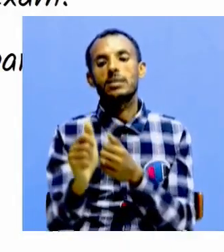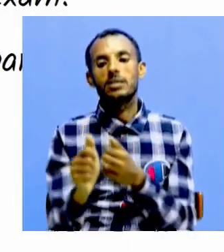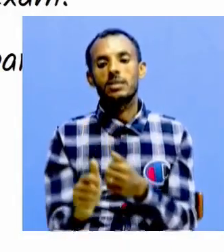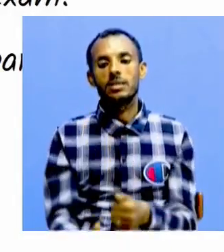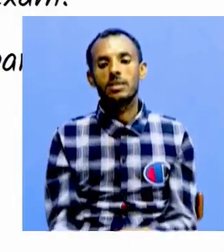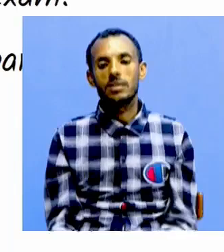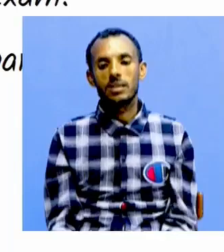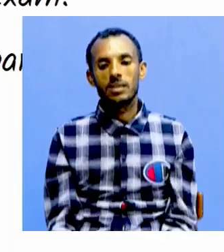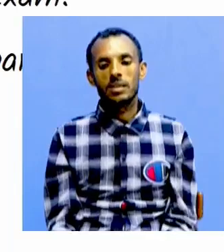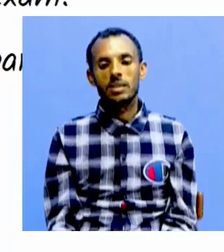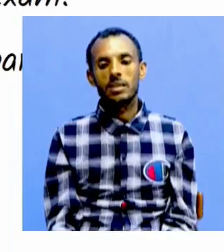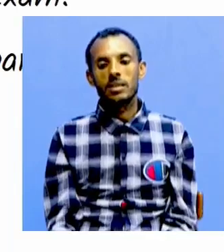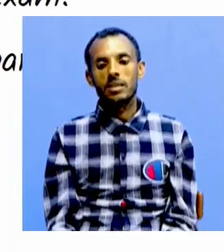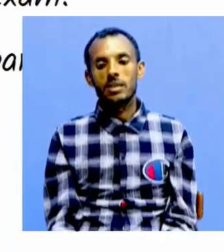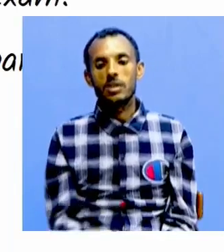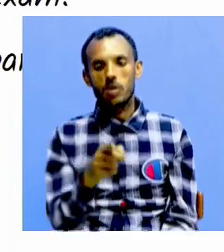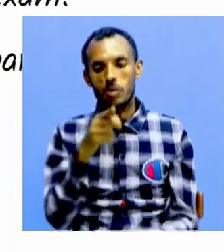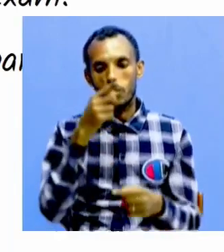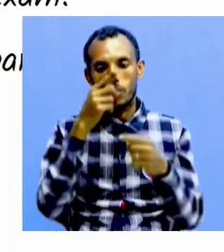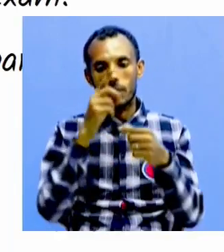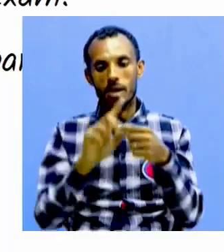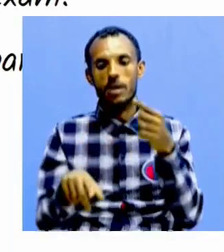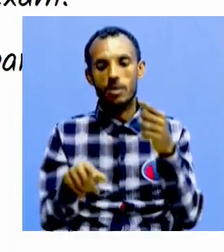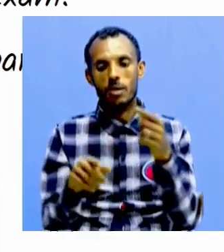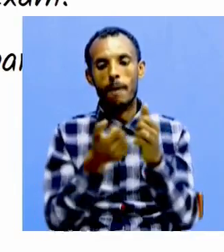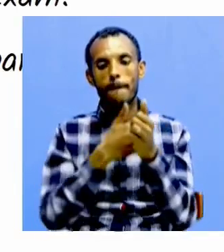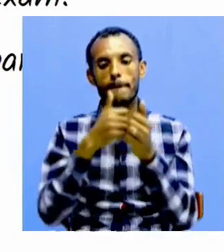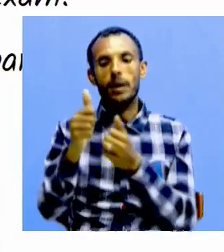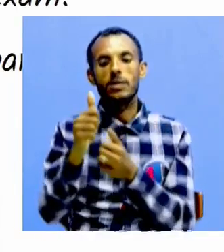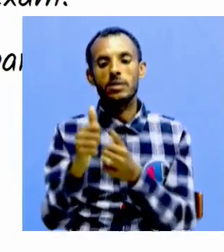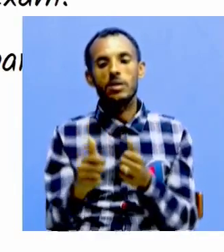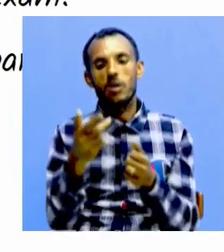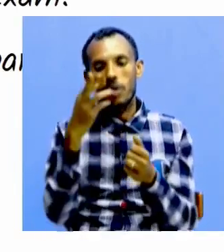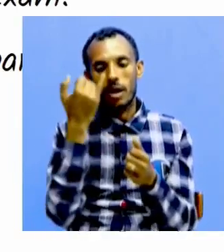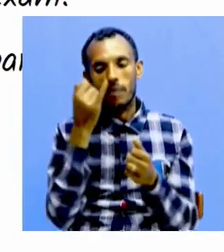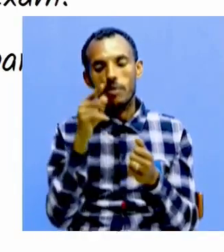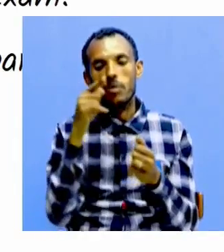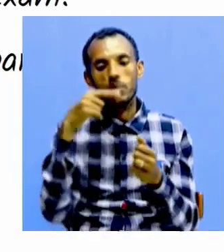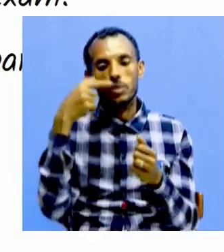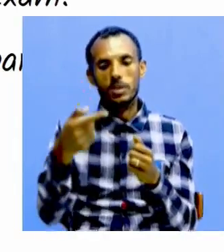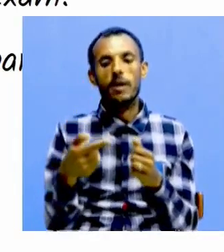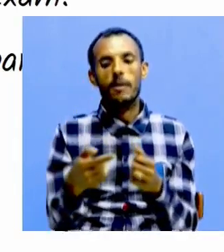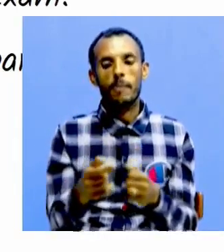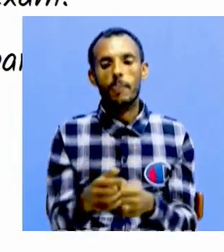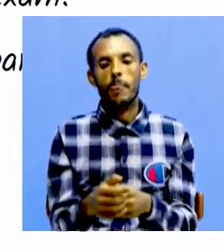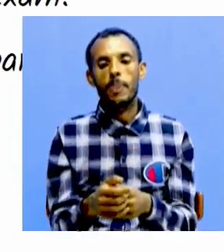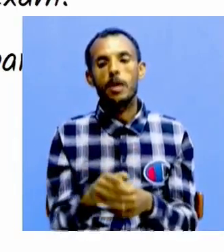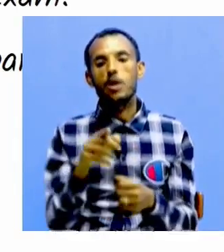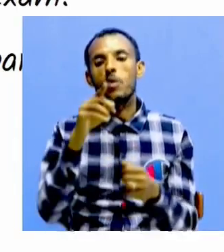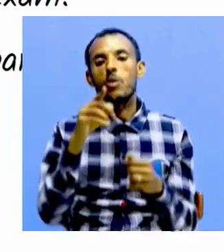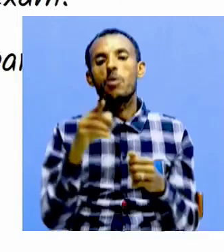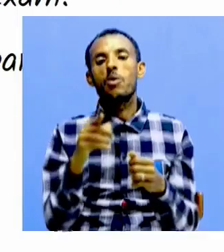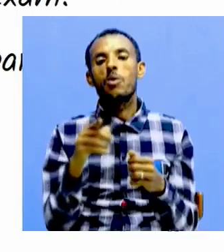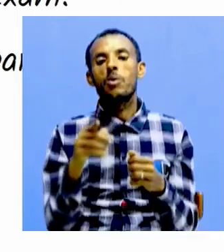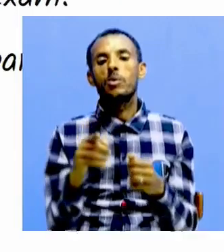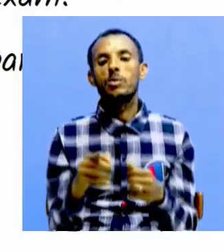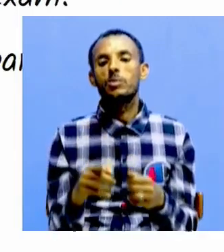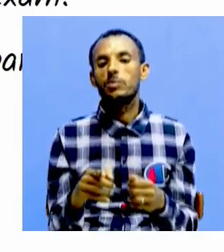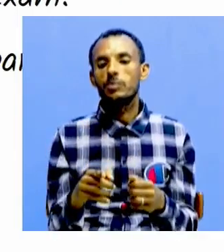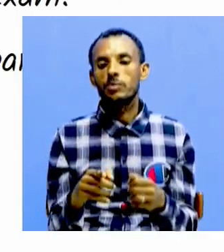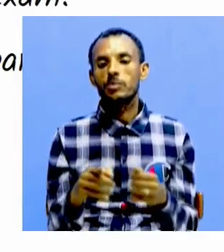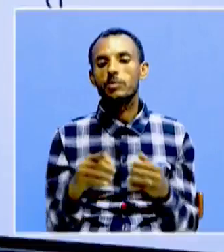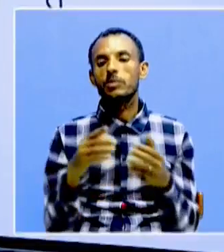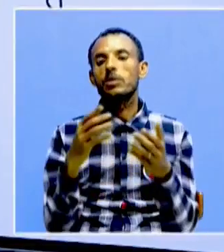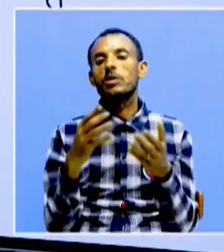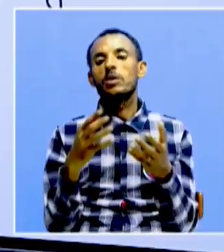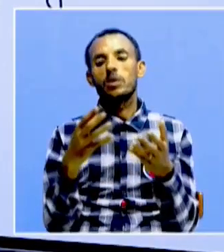or you can't pass. Or if you say you won't is the